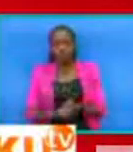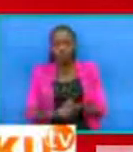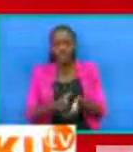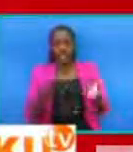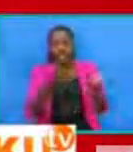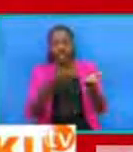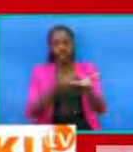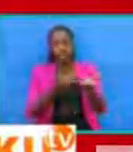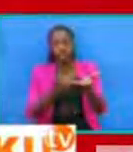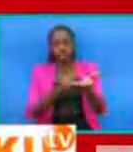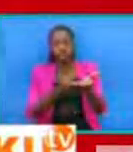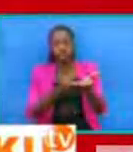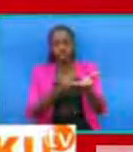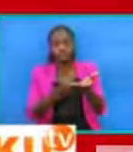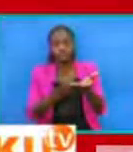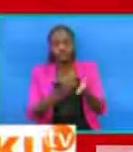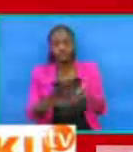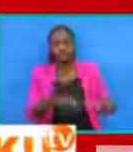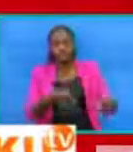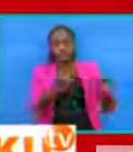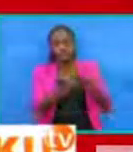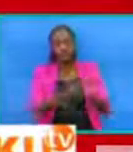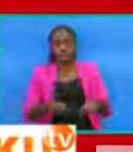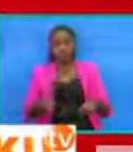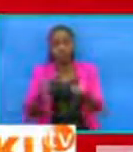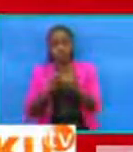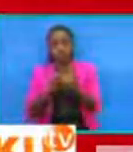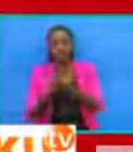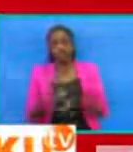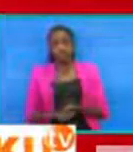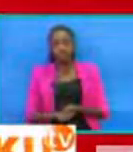technologically boosted shoes are